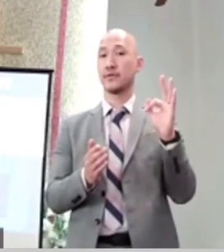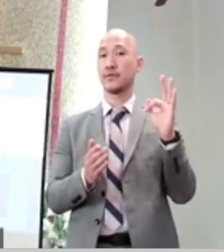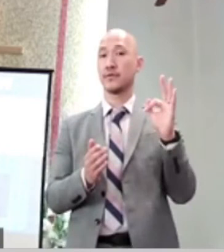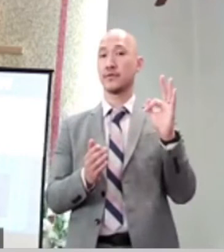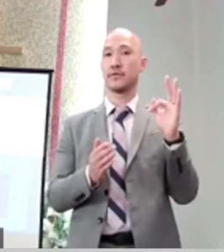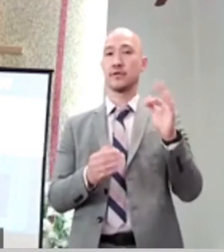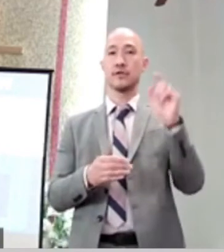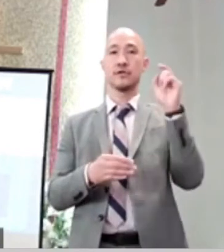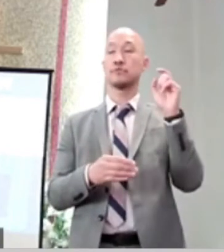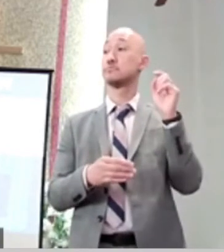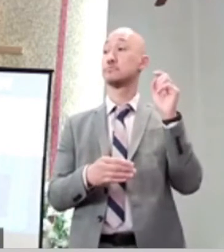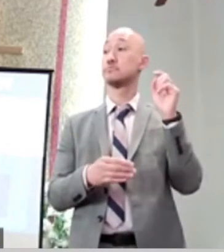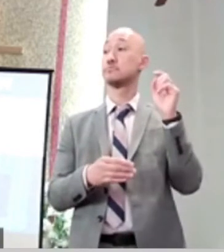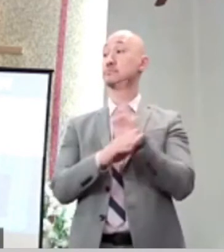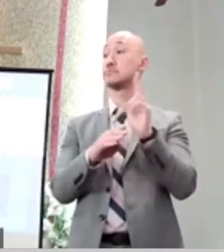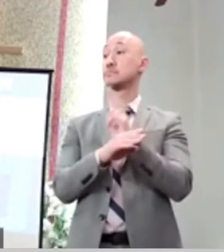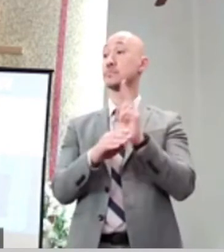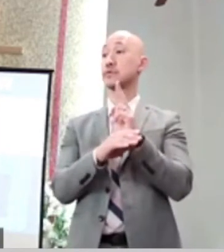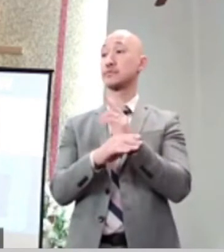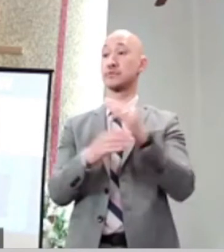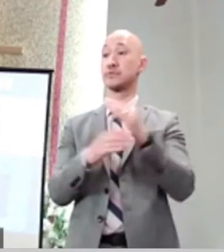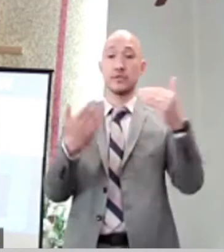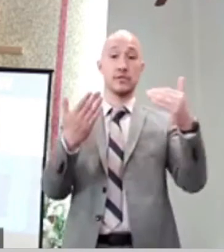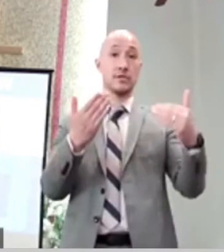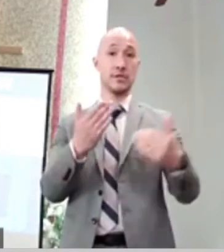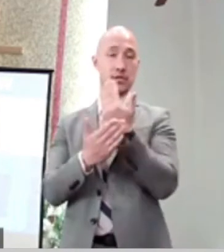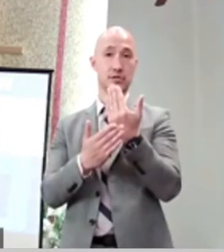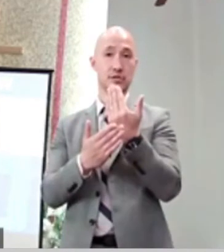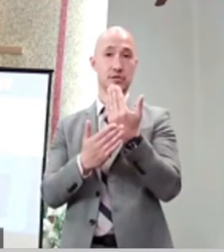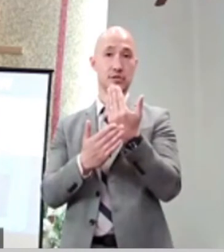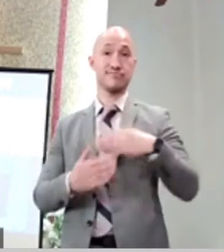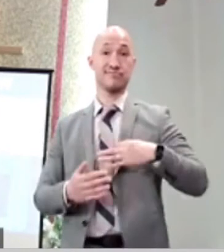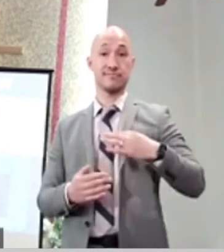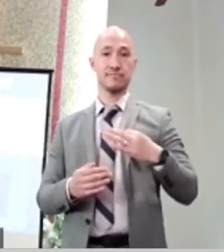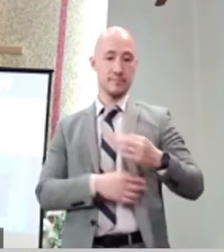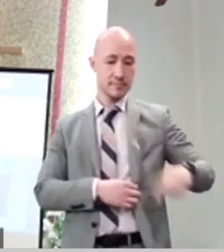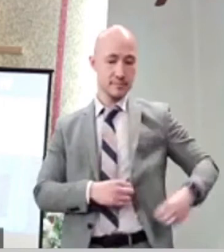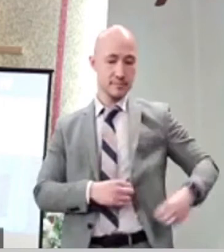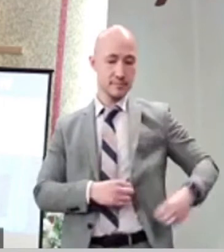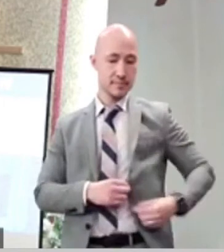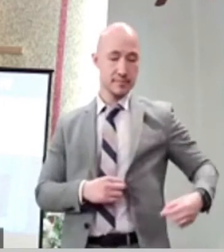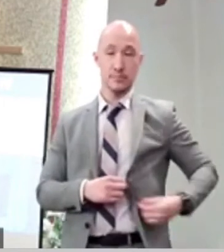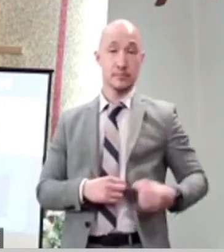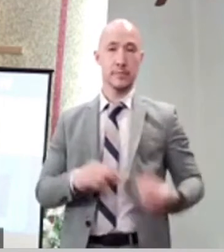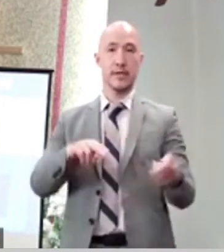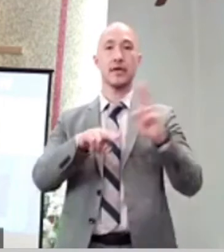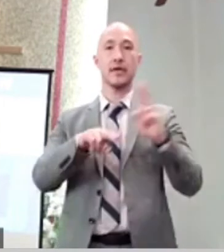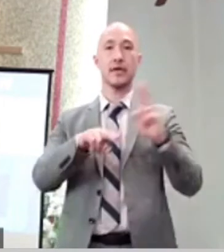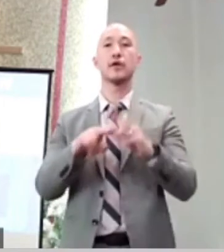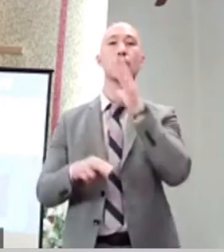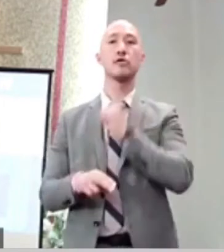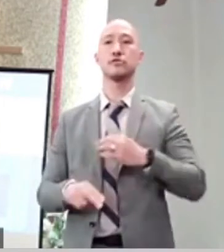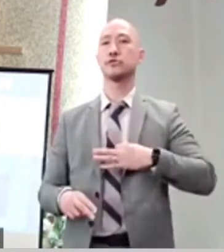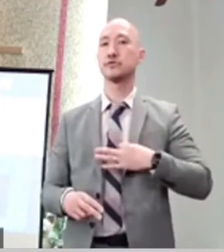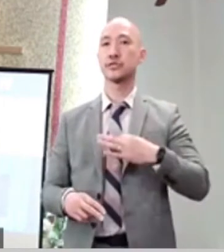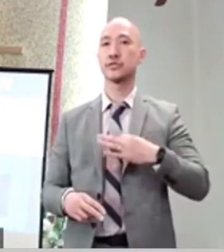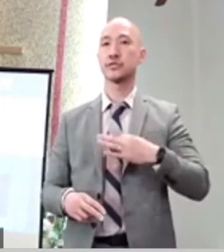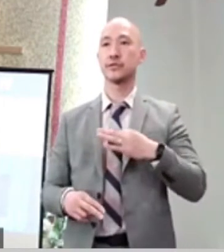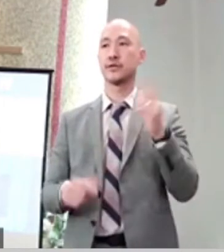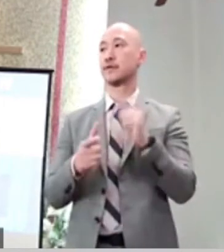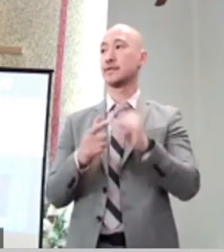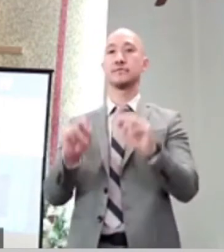patch shrinks in the wash, and it tears the jeans even further. So there's a little bit of a life